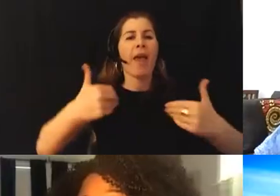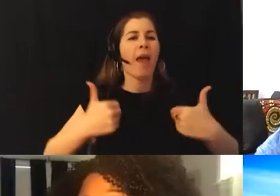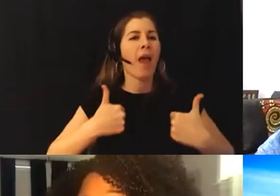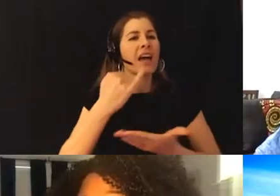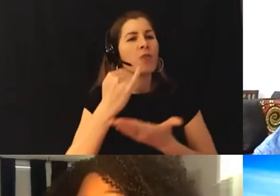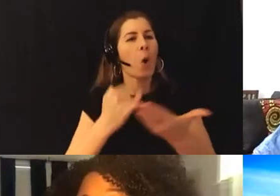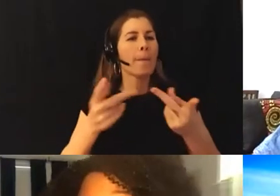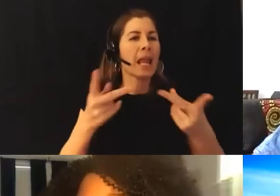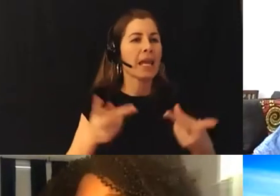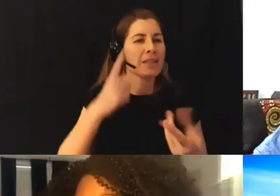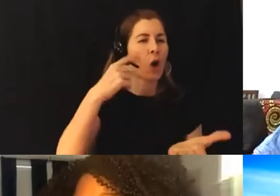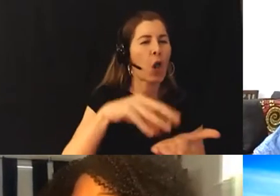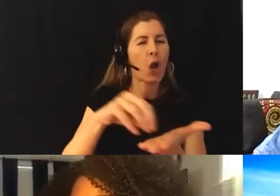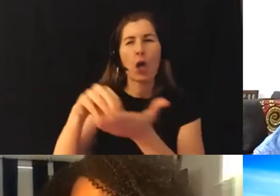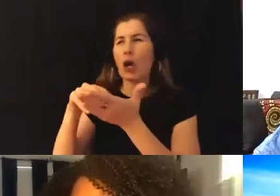spaces everywhere we go